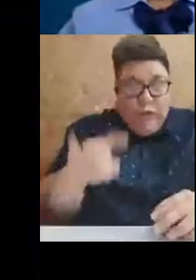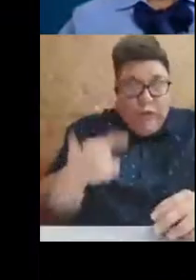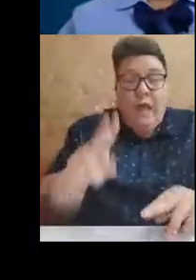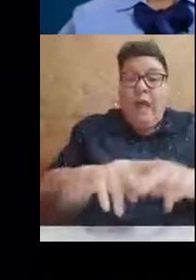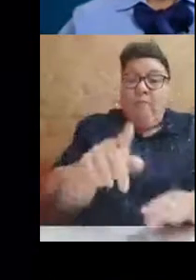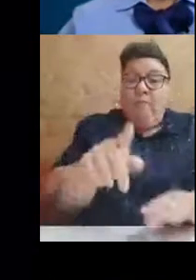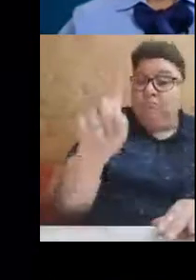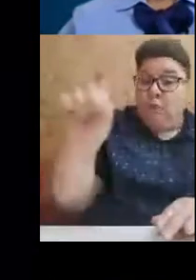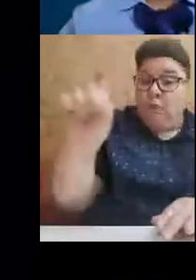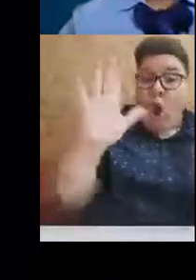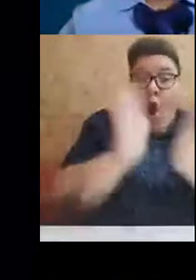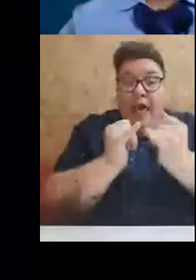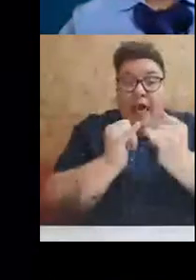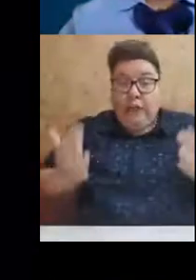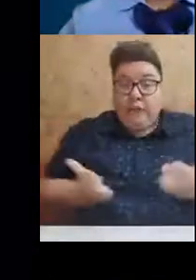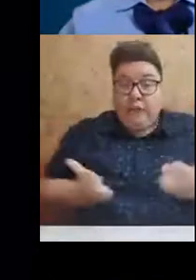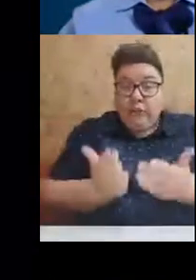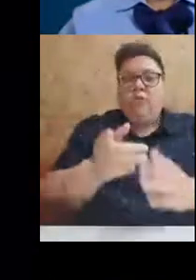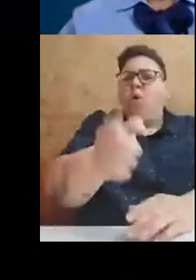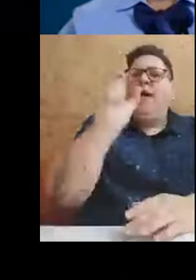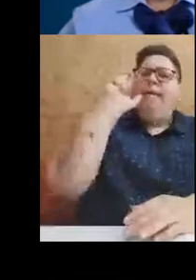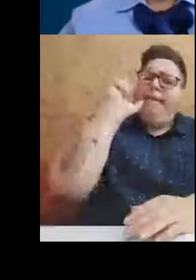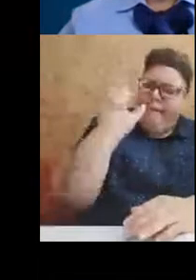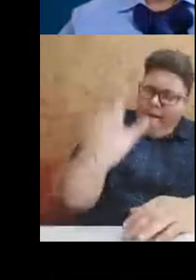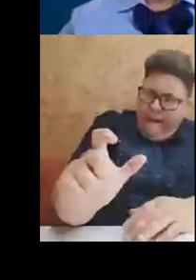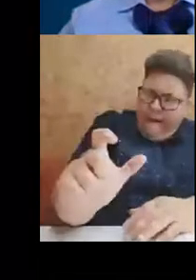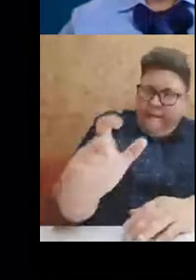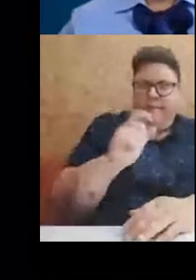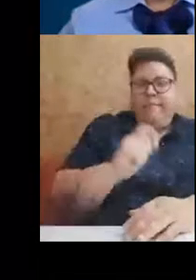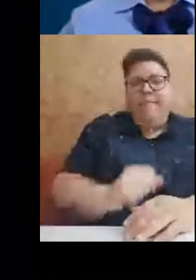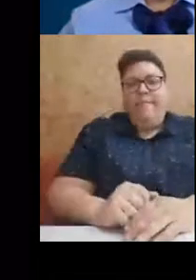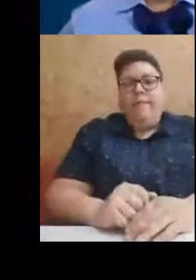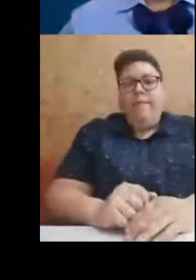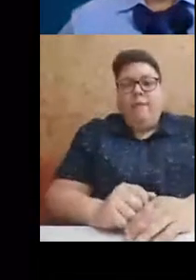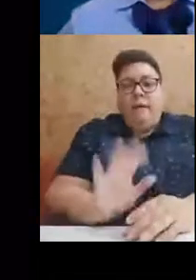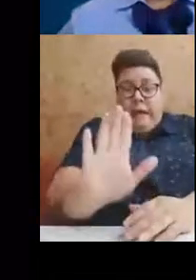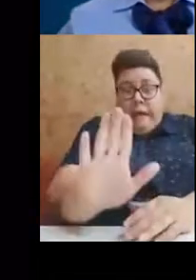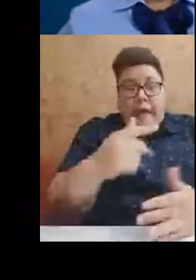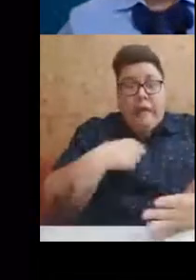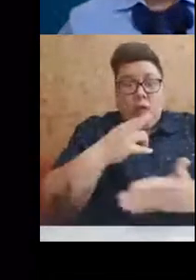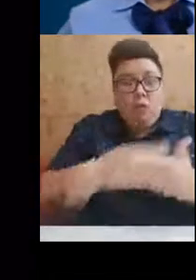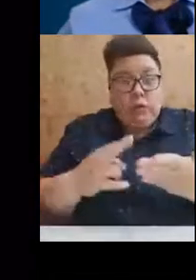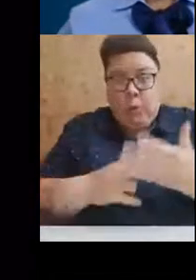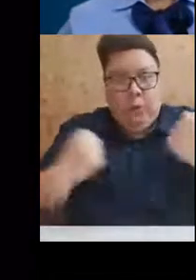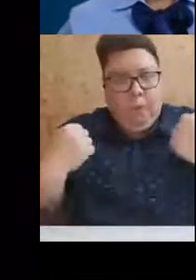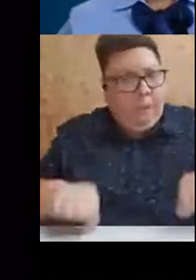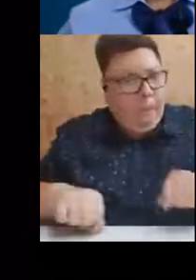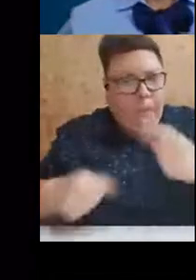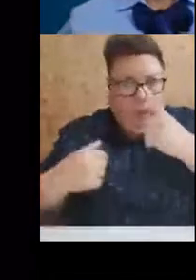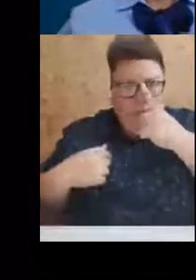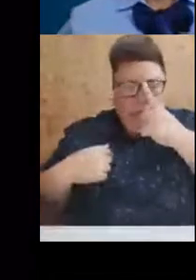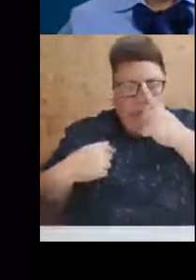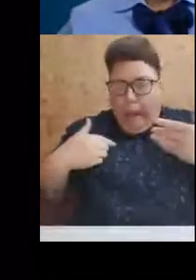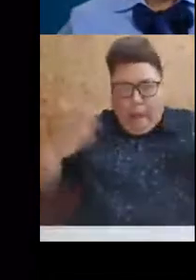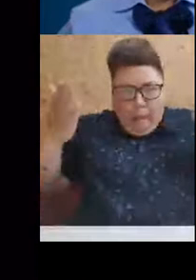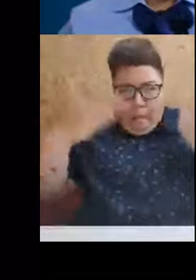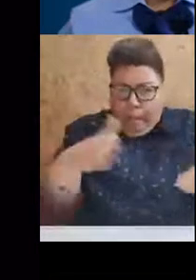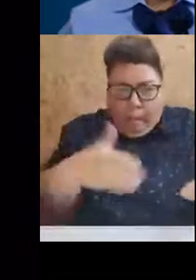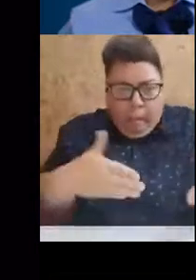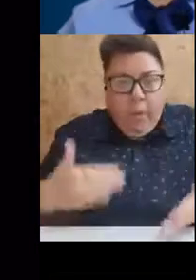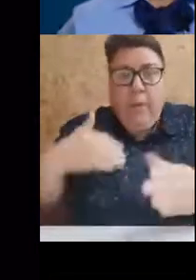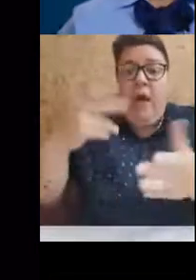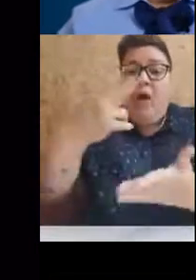services, you can, you're not, remember now, I'm not registered, for instance, for e-filing, nor am I registered for the SARS Mobi